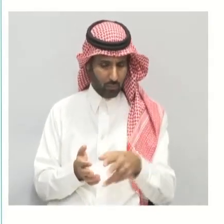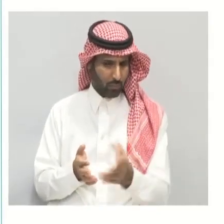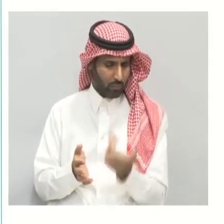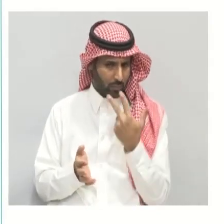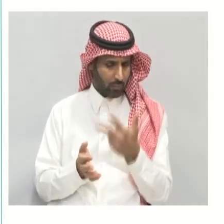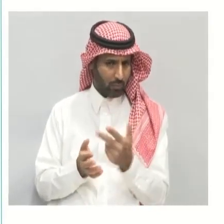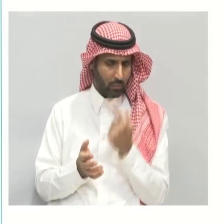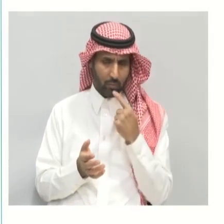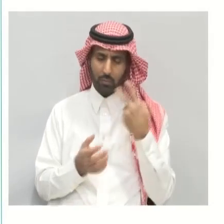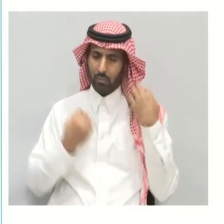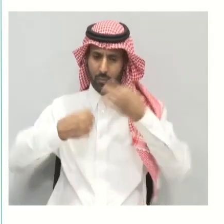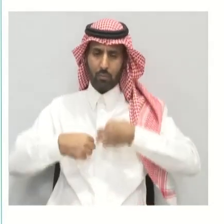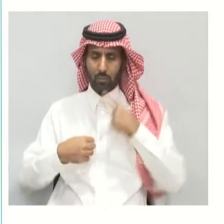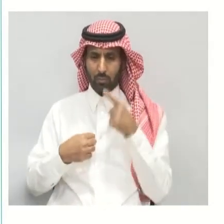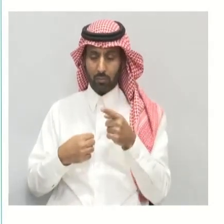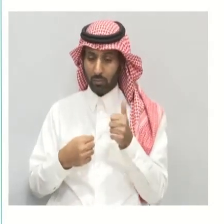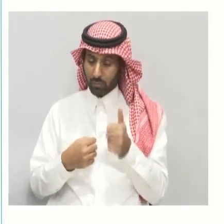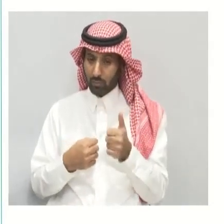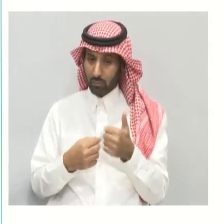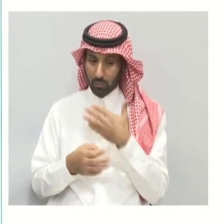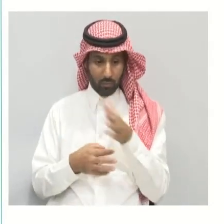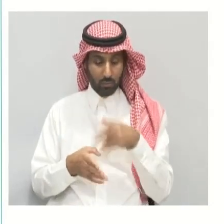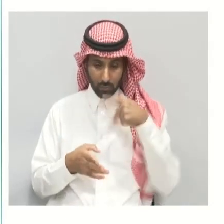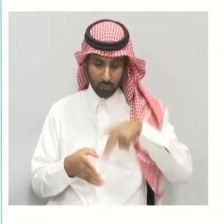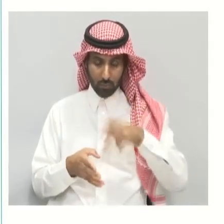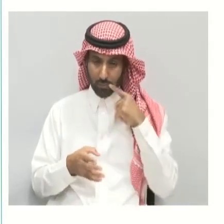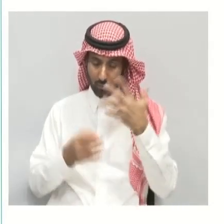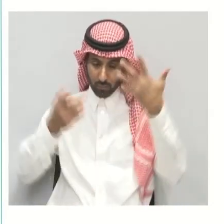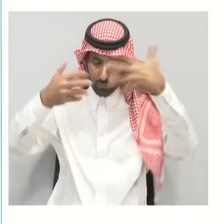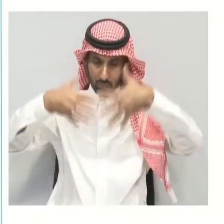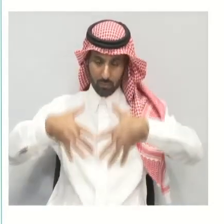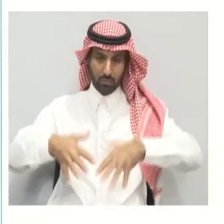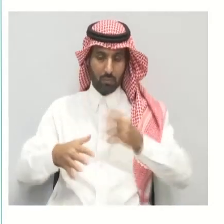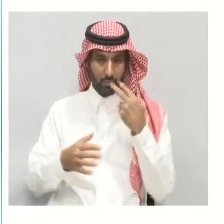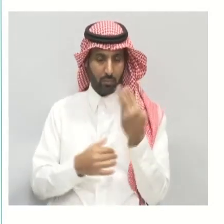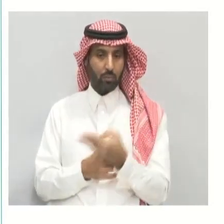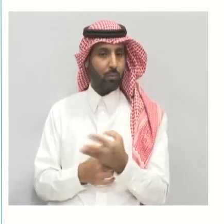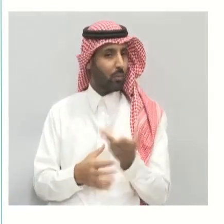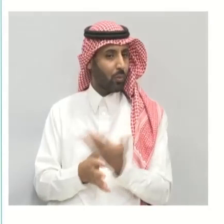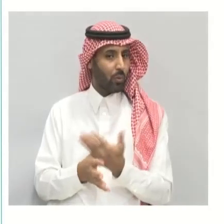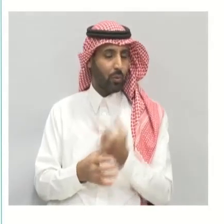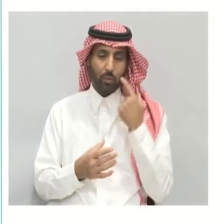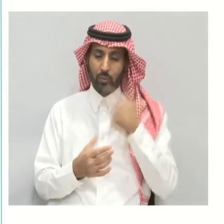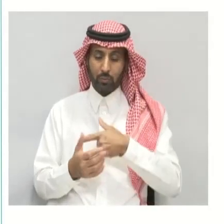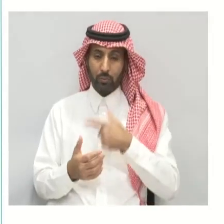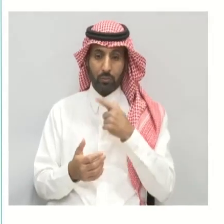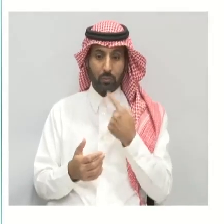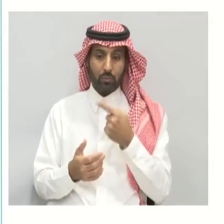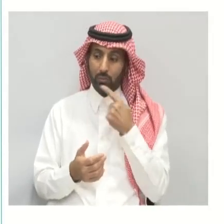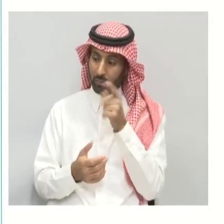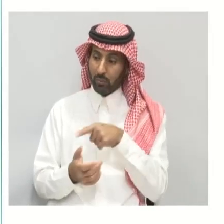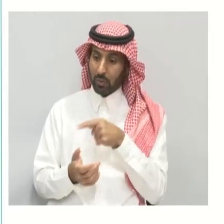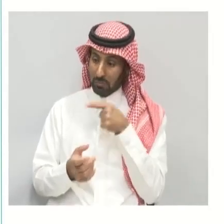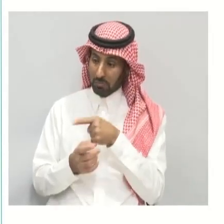do you think the kind of clothes that's suitable when you go to waterfalls and why? Some of you may say that